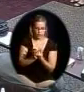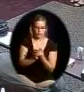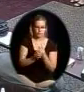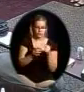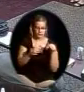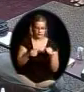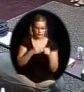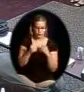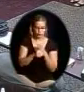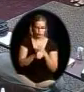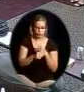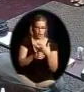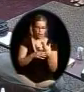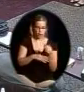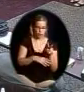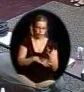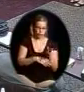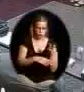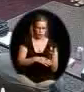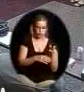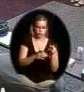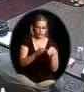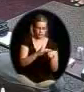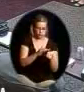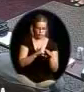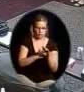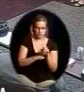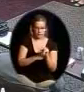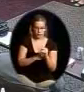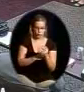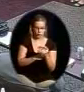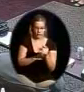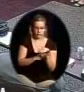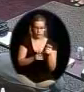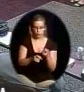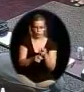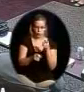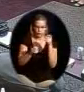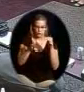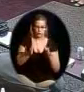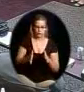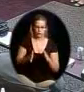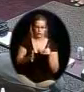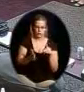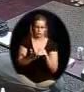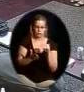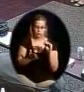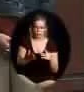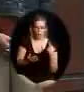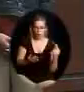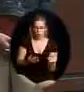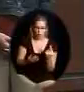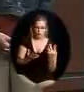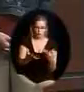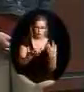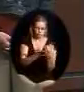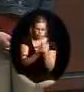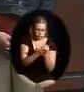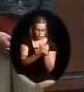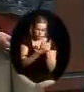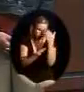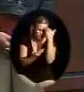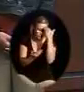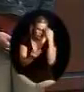nearly 200 entries, Ben Whitney has been named a winner. Ben is a student who always wants to know more. He